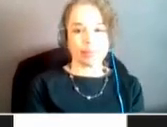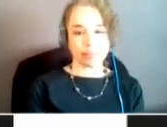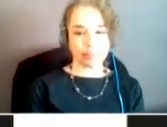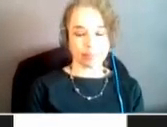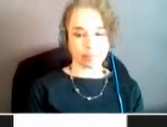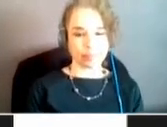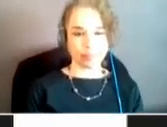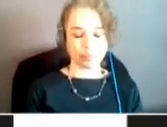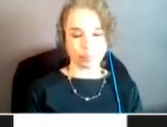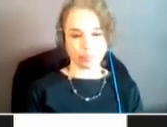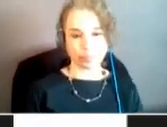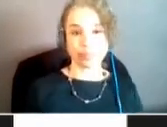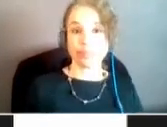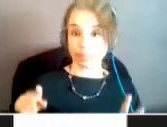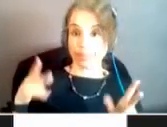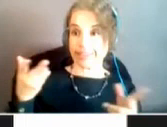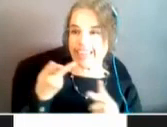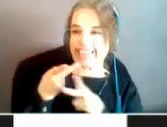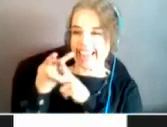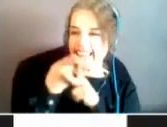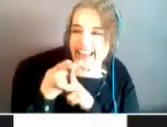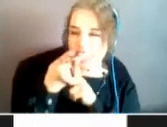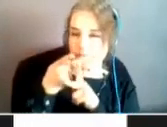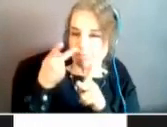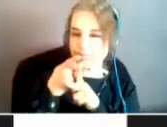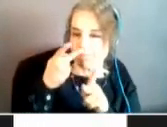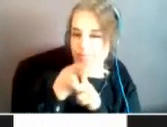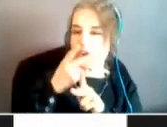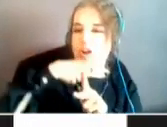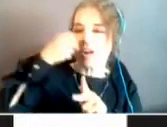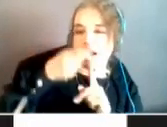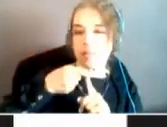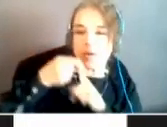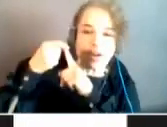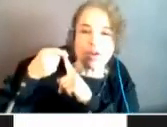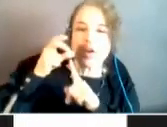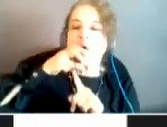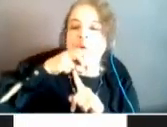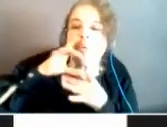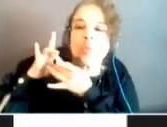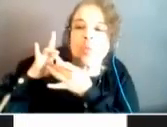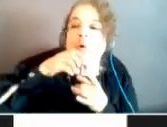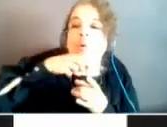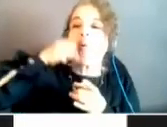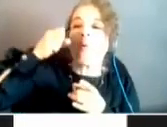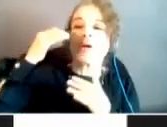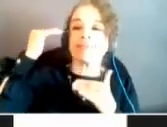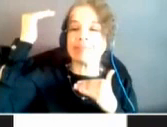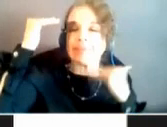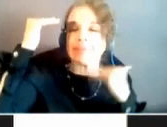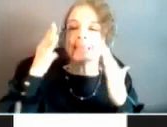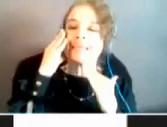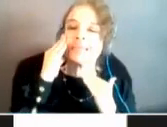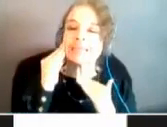And, bereavement and its care are particularly relevant to older adults because they